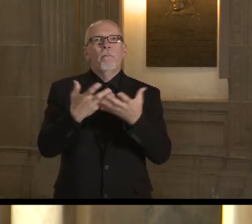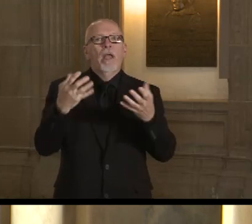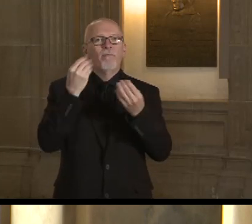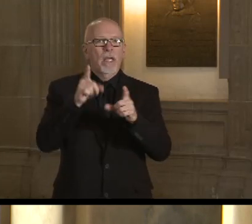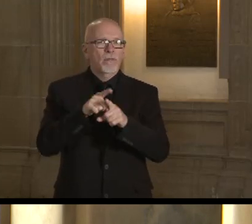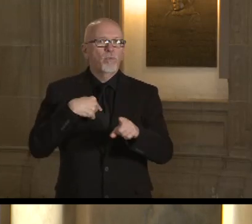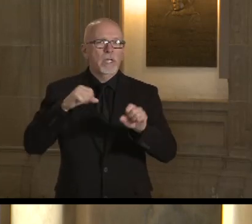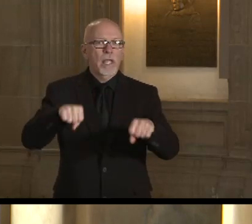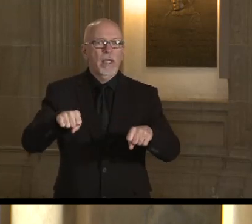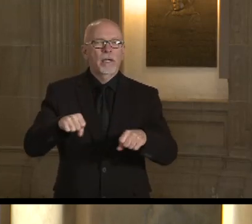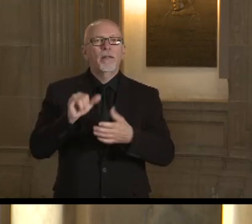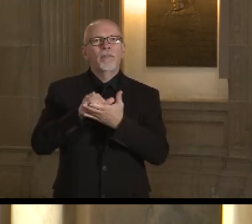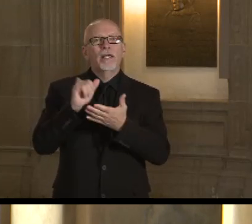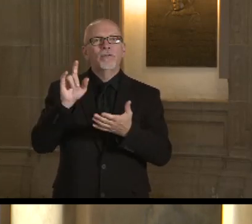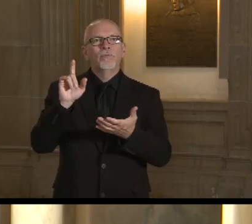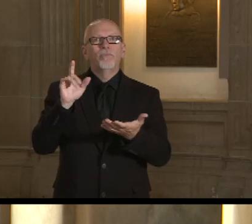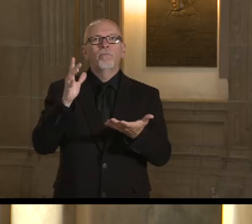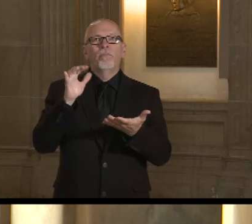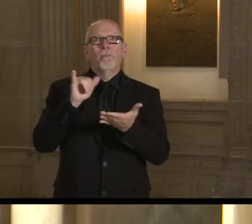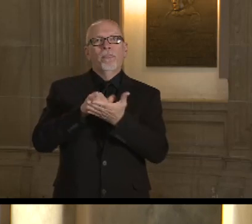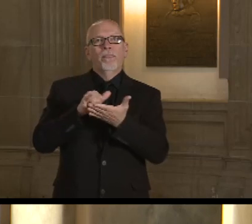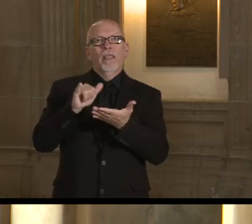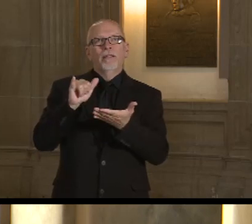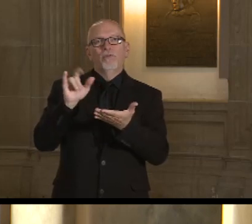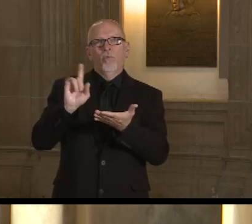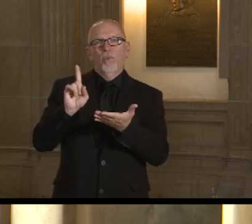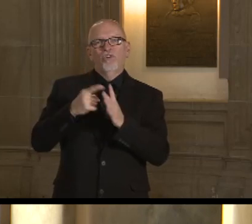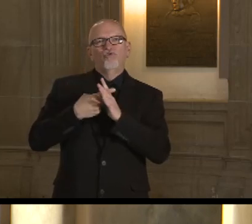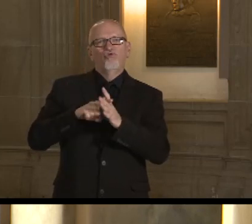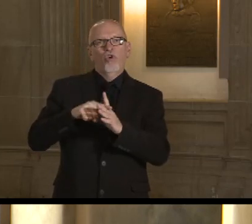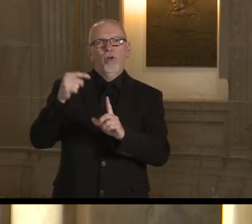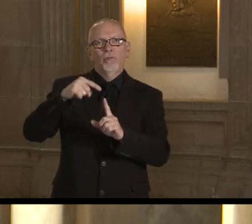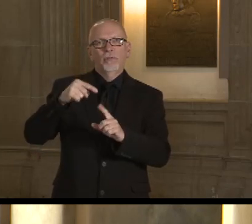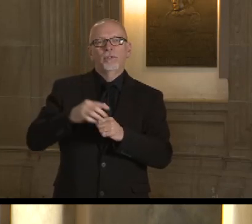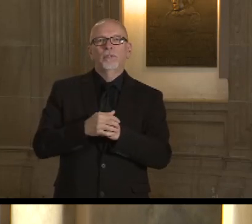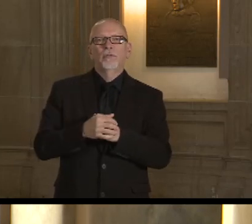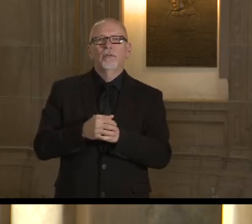can. That's where it starts.